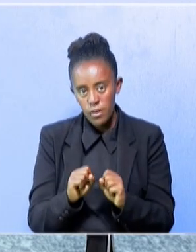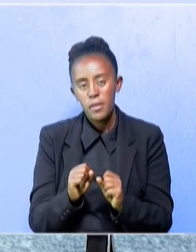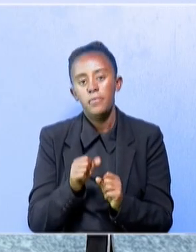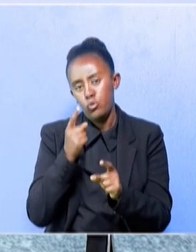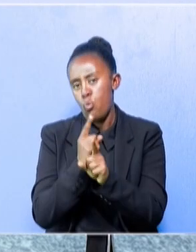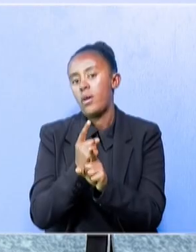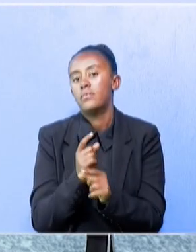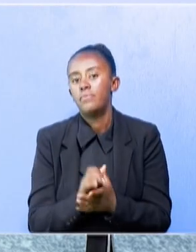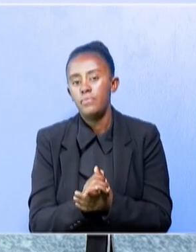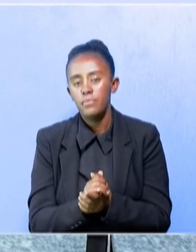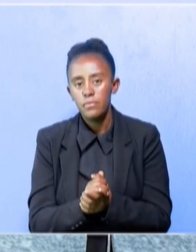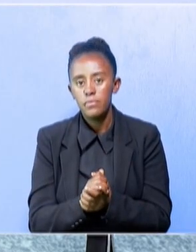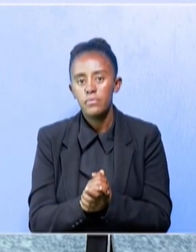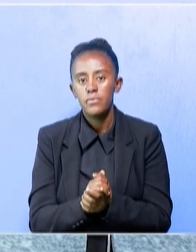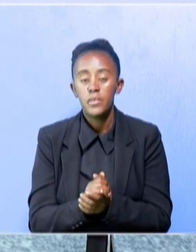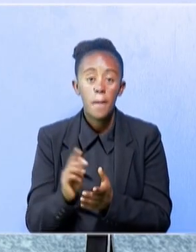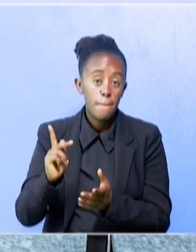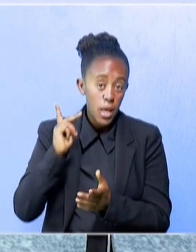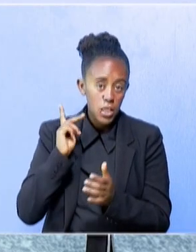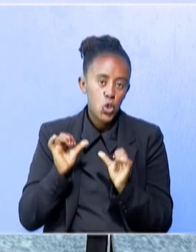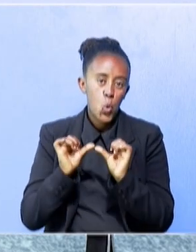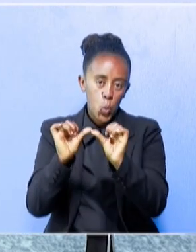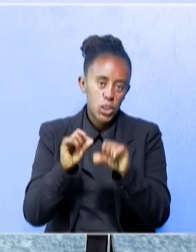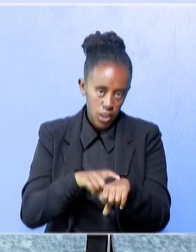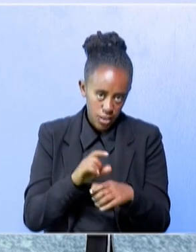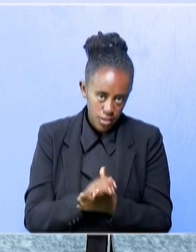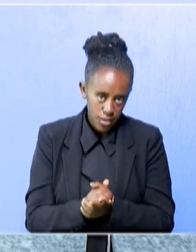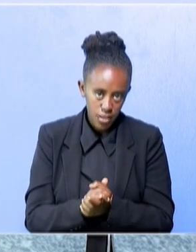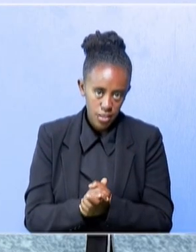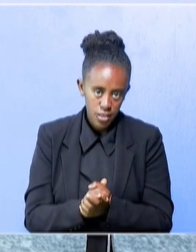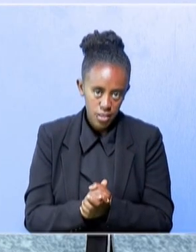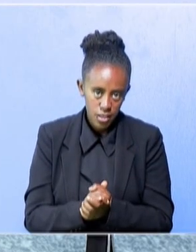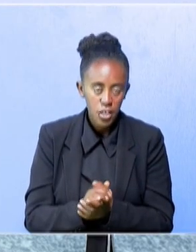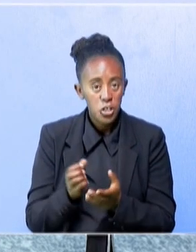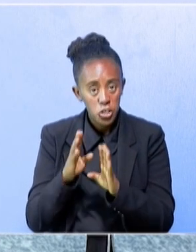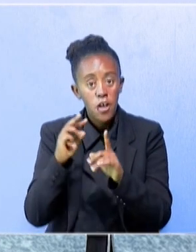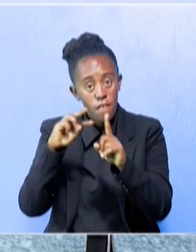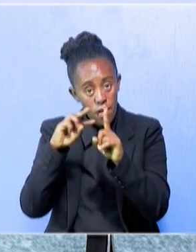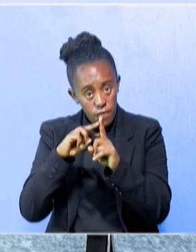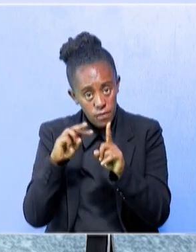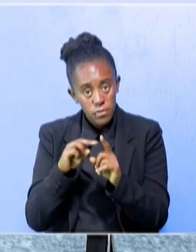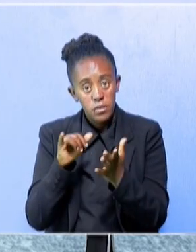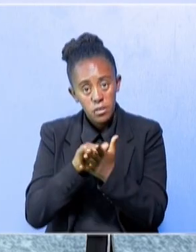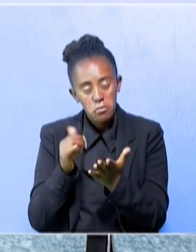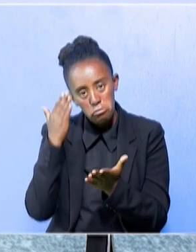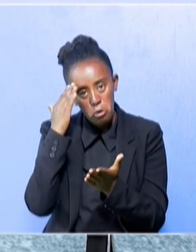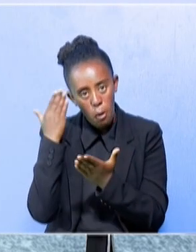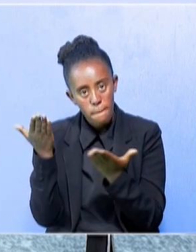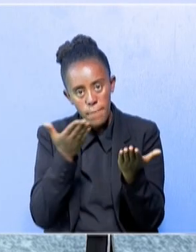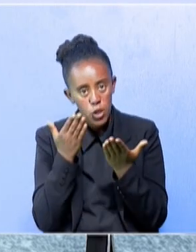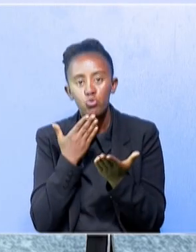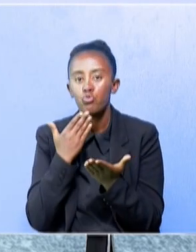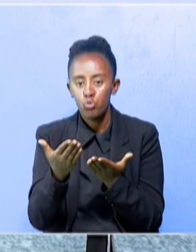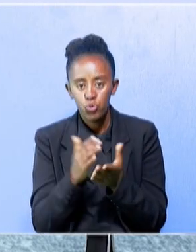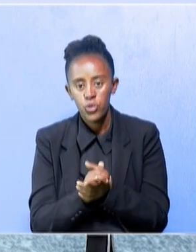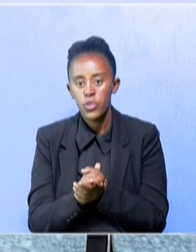correct. This is past continuous tense. Shall I give you some verbs that are common? Good.